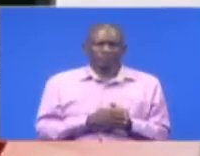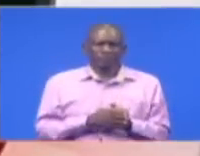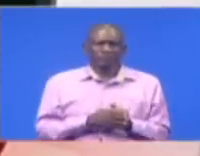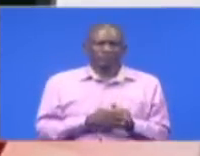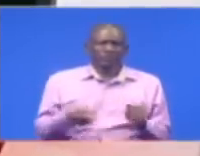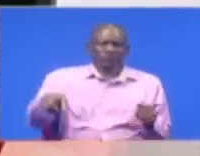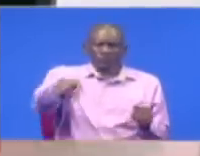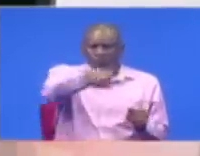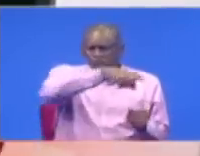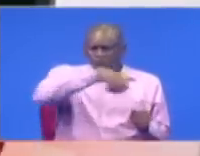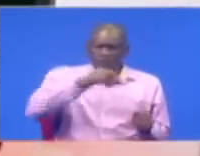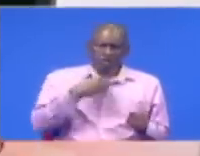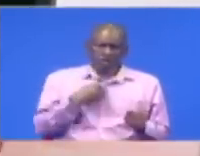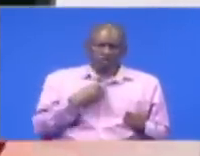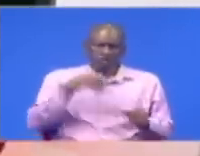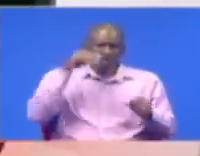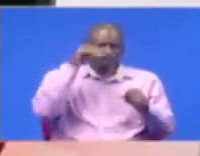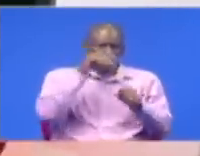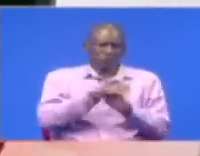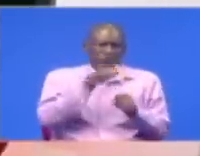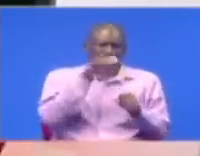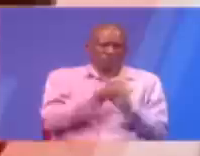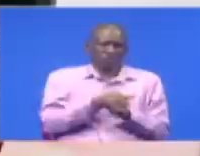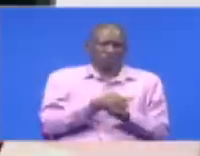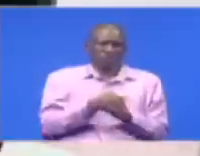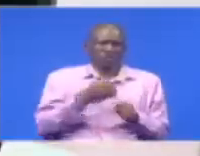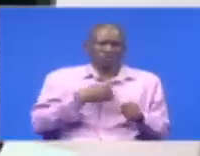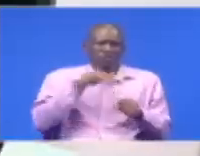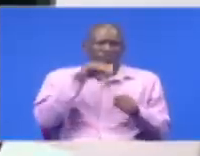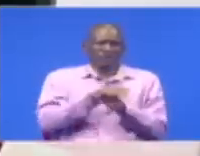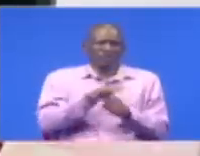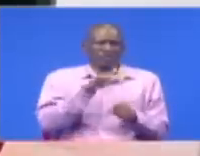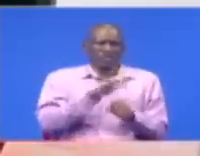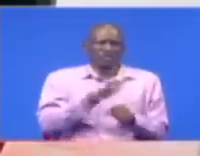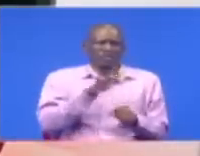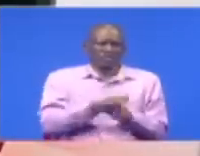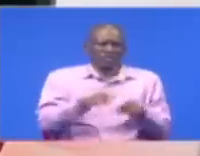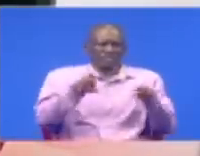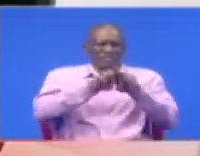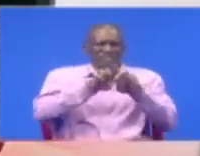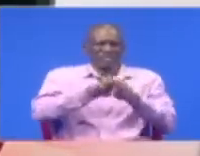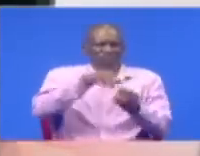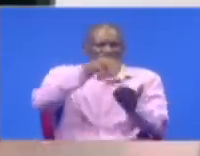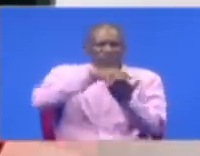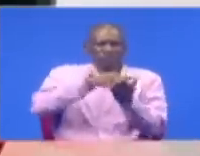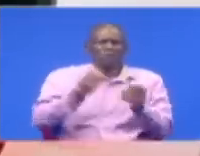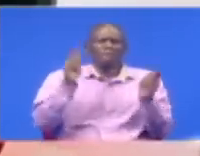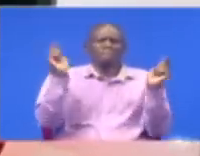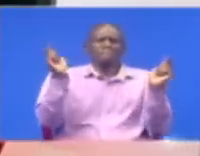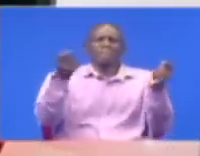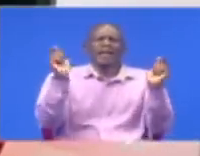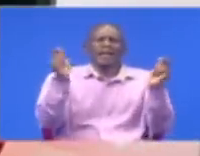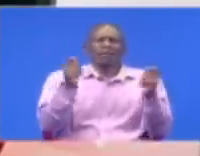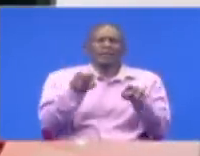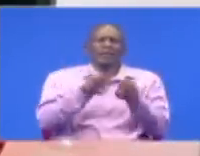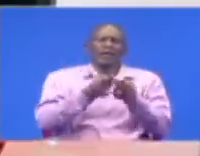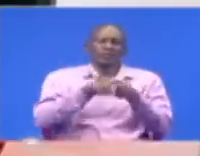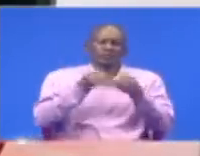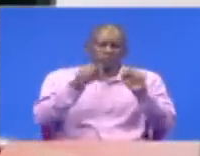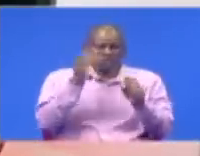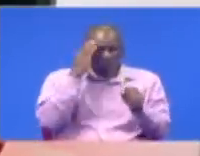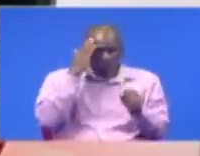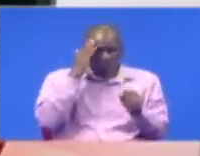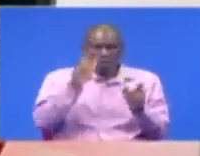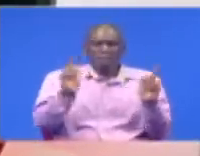We have a lot of similar jurisdiction. Malawi, as you know,